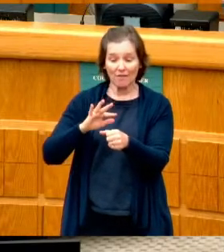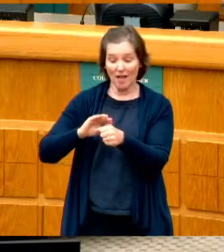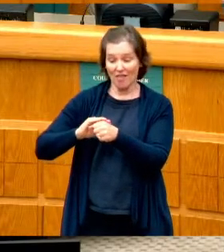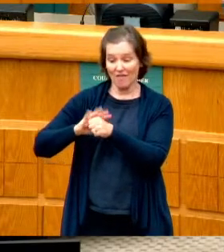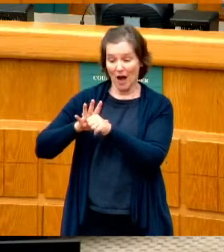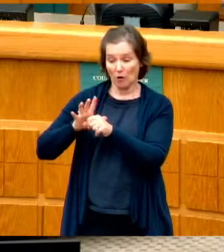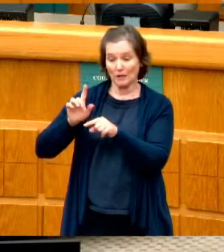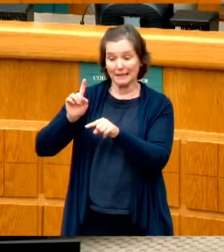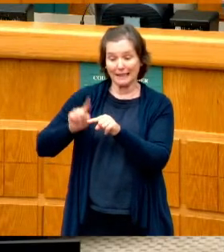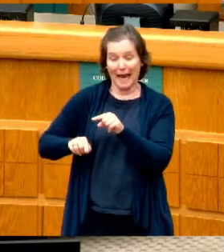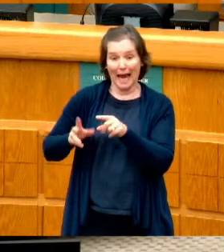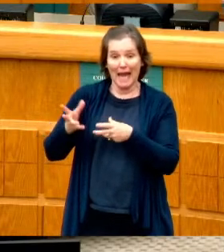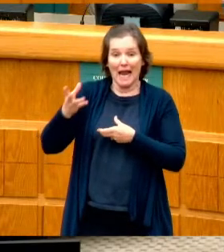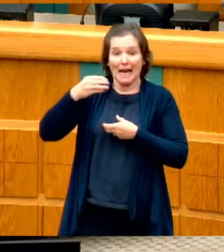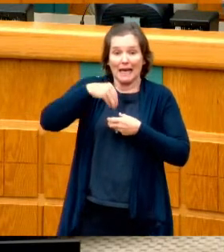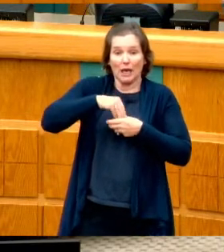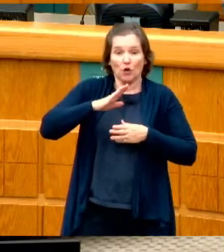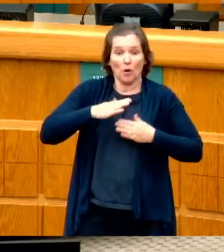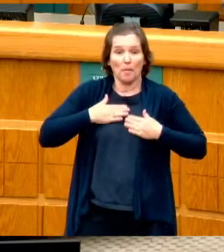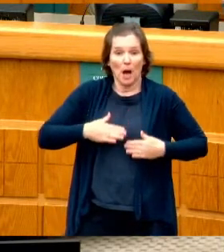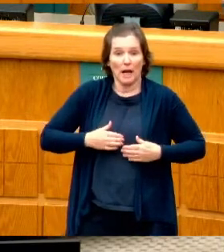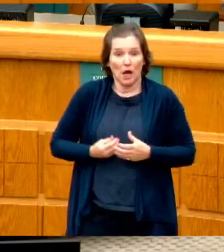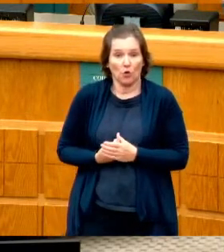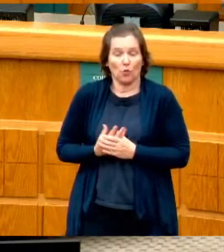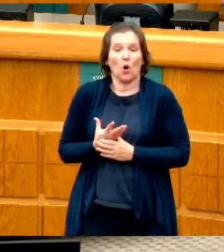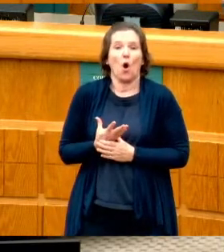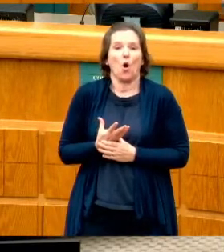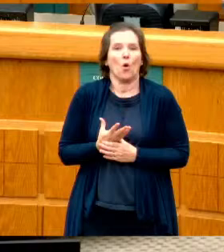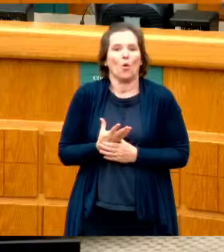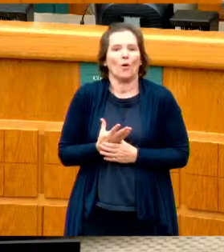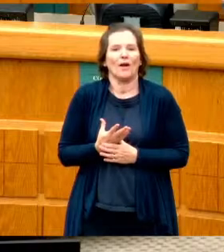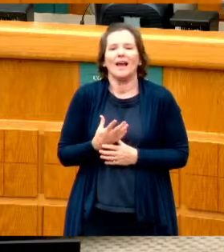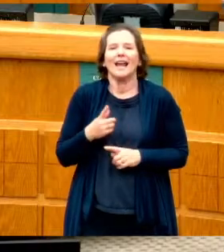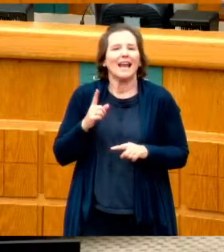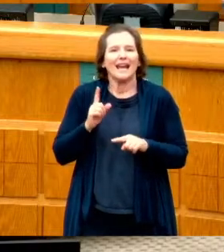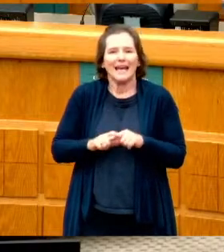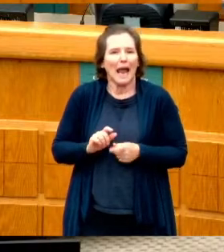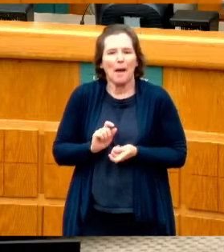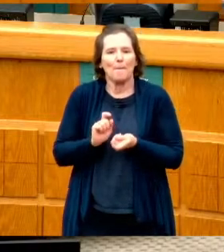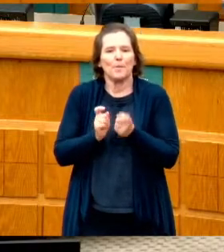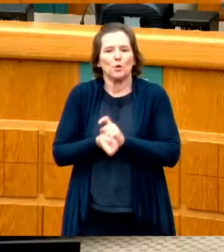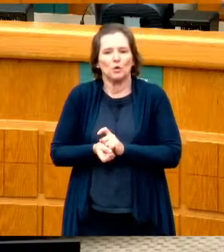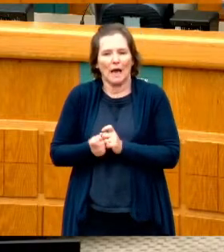virus cannot mutate. Our mission currently is to keep the virus